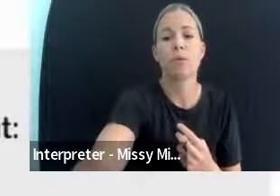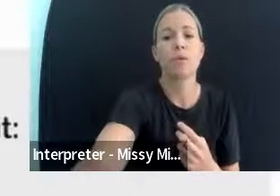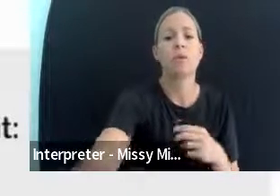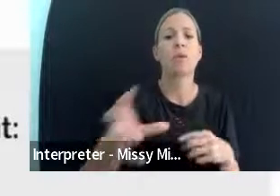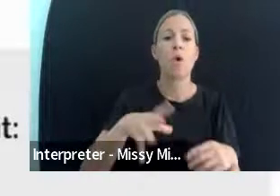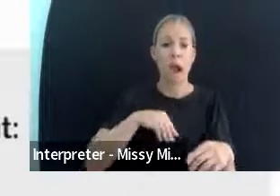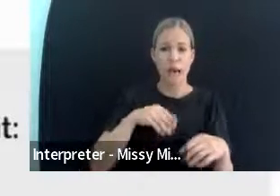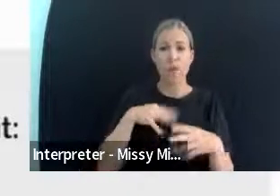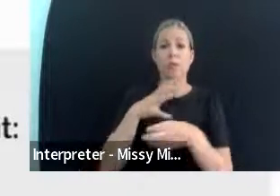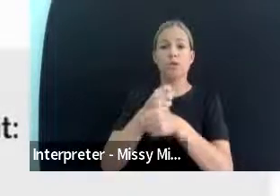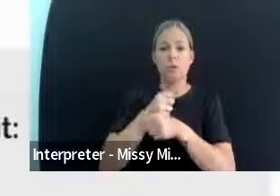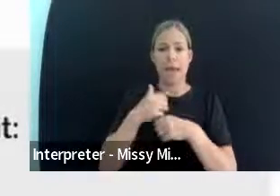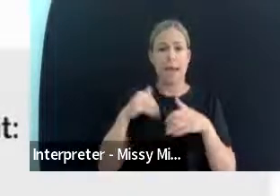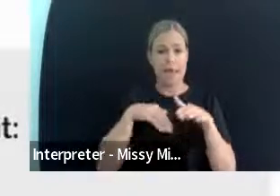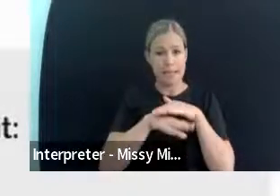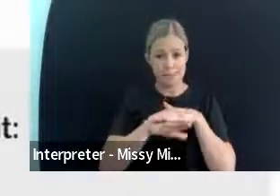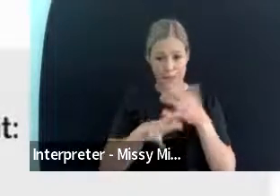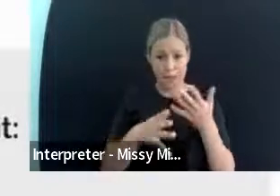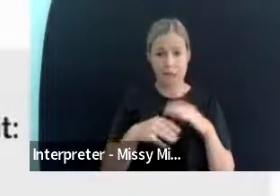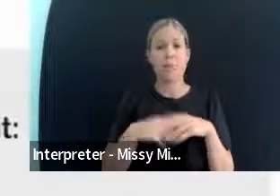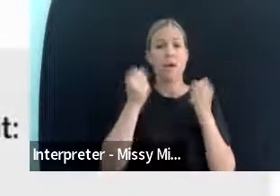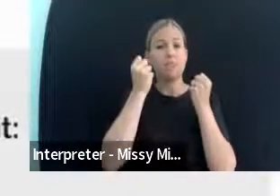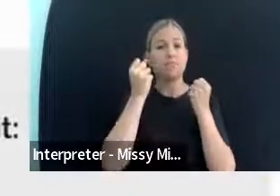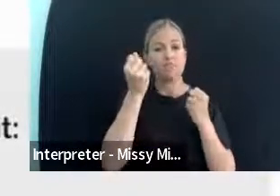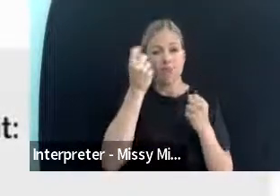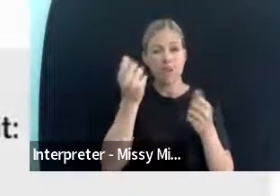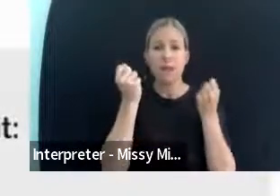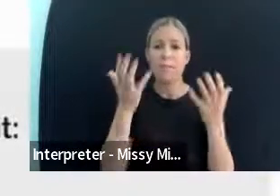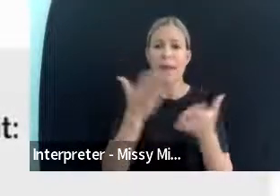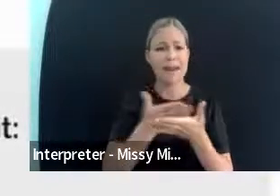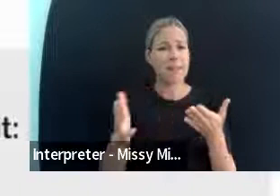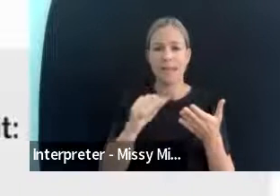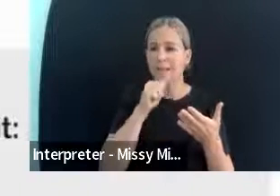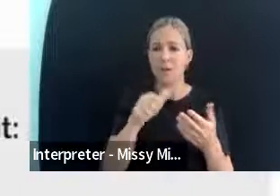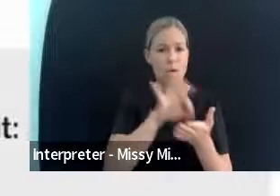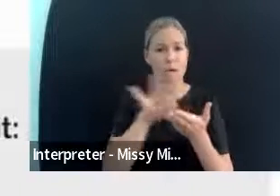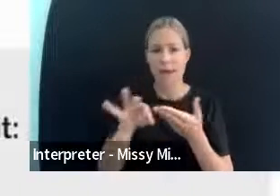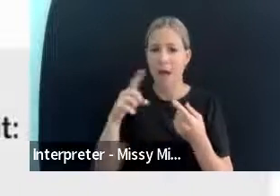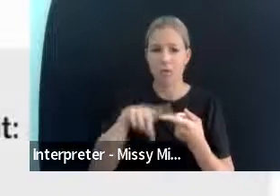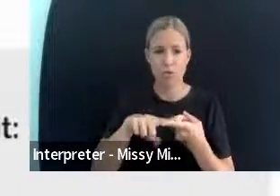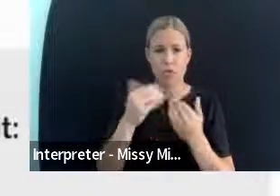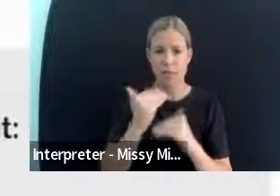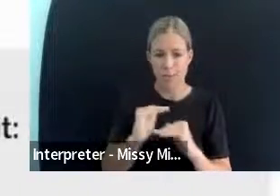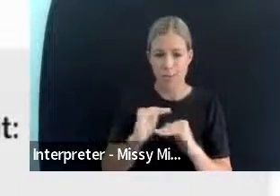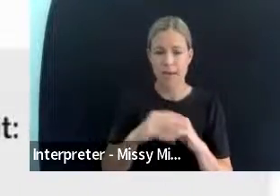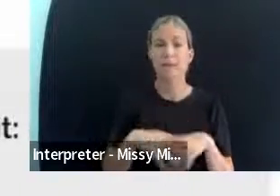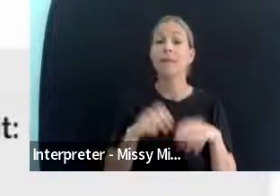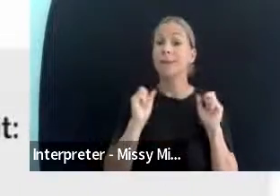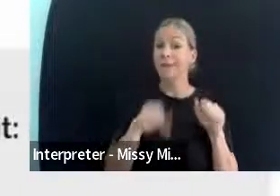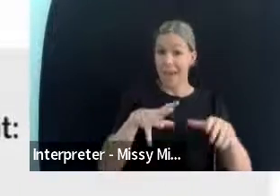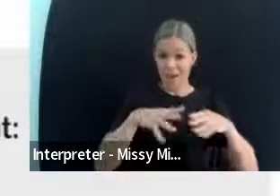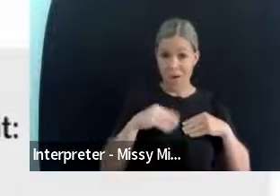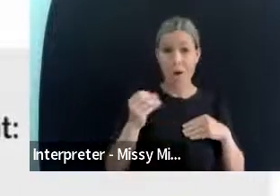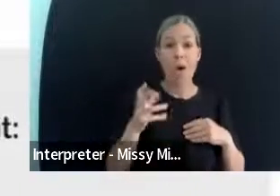SSI. But there are many things that do not count toward the resource limit, including you can own a home as long as you live